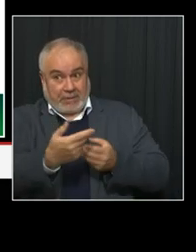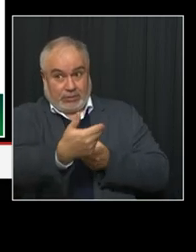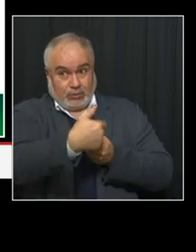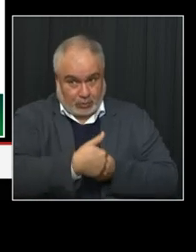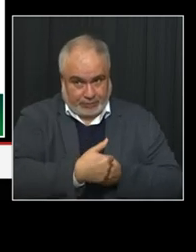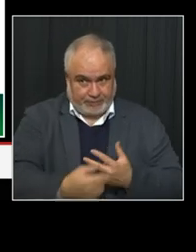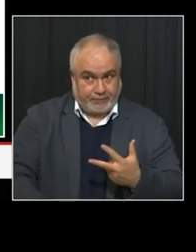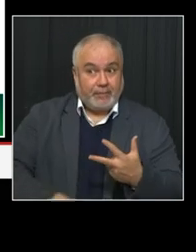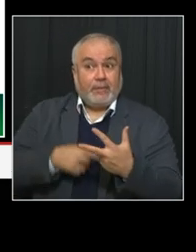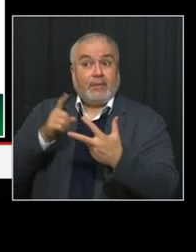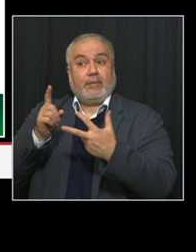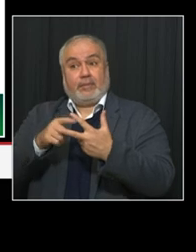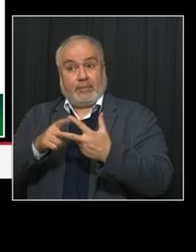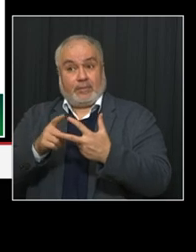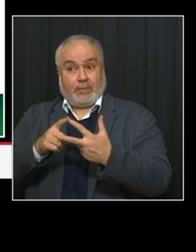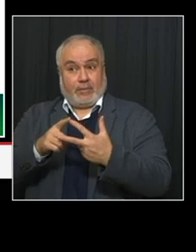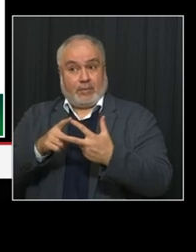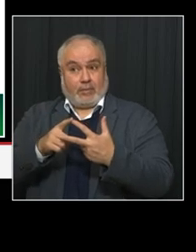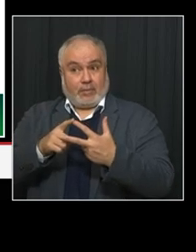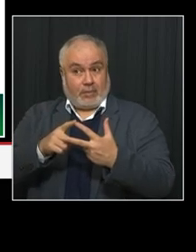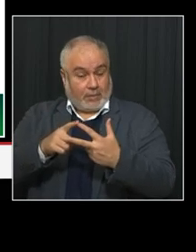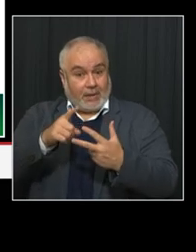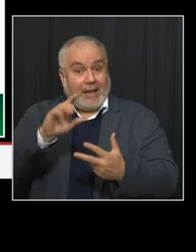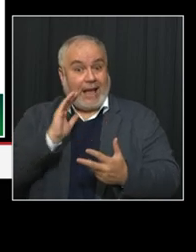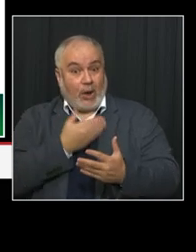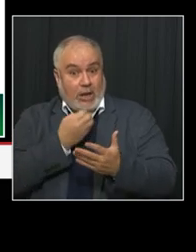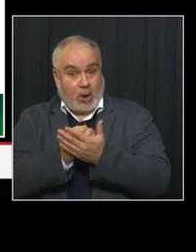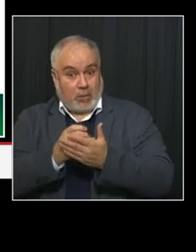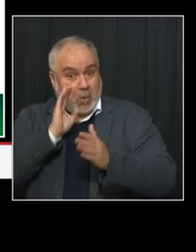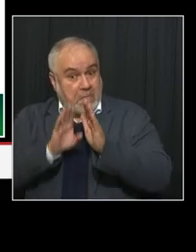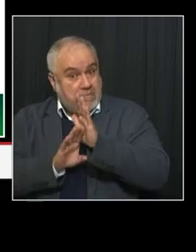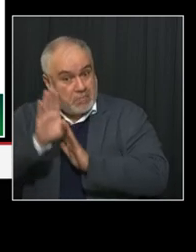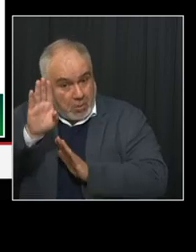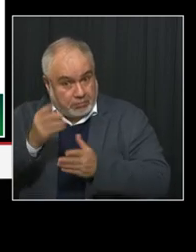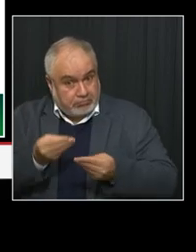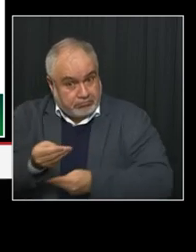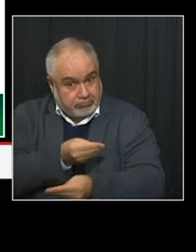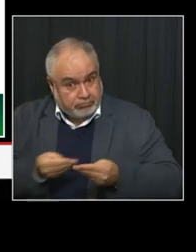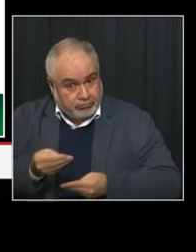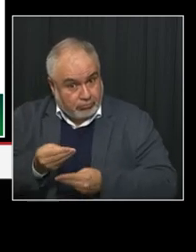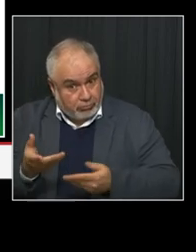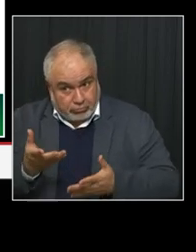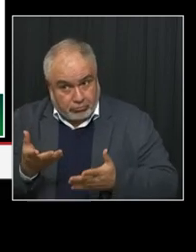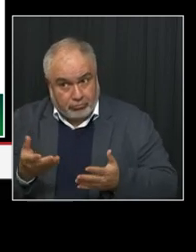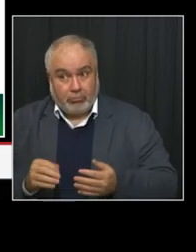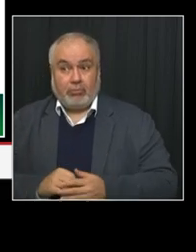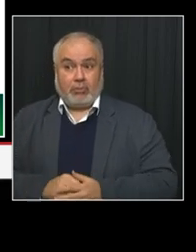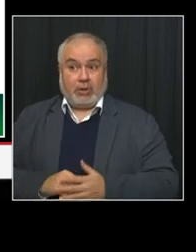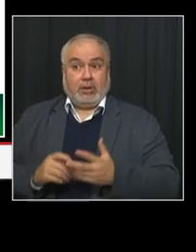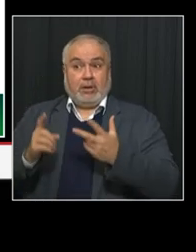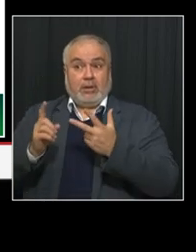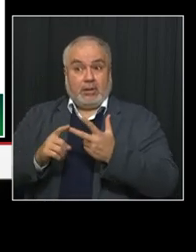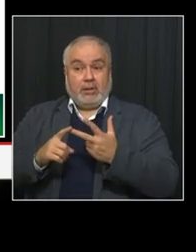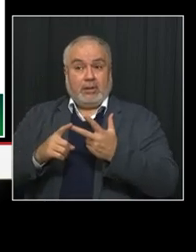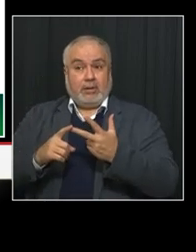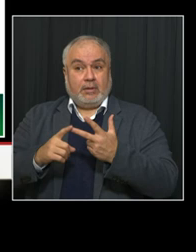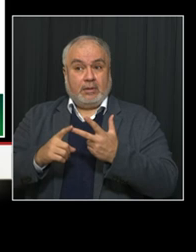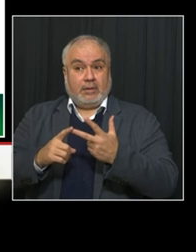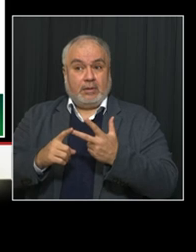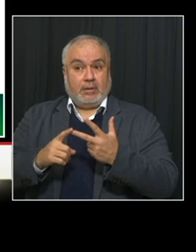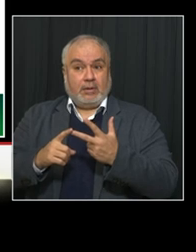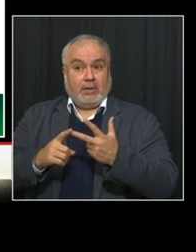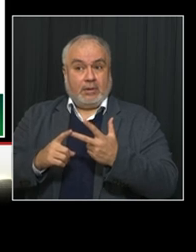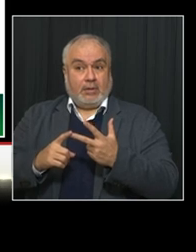it going to grow our economy and generate revenue to support the programs and services that we want to fund? And is it going to create